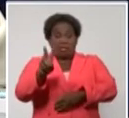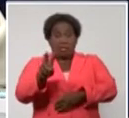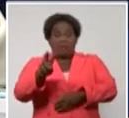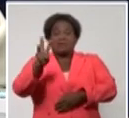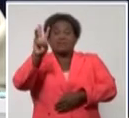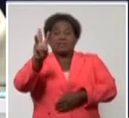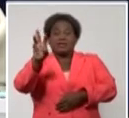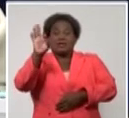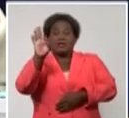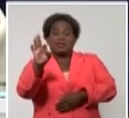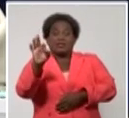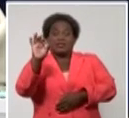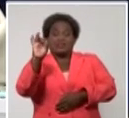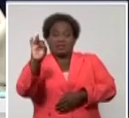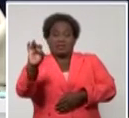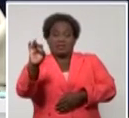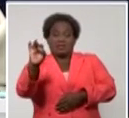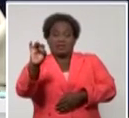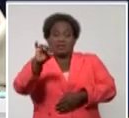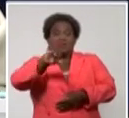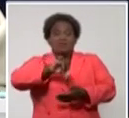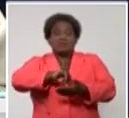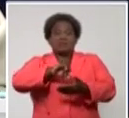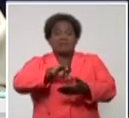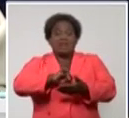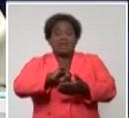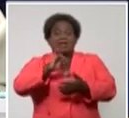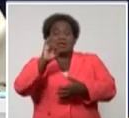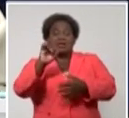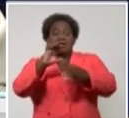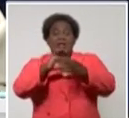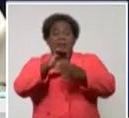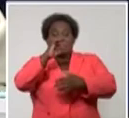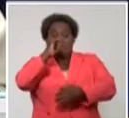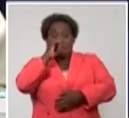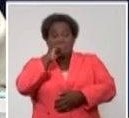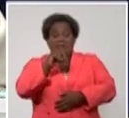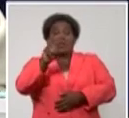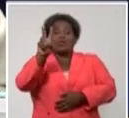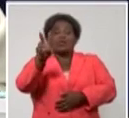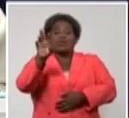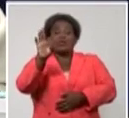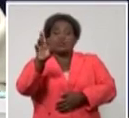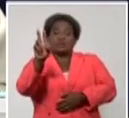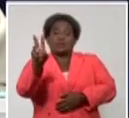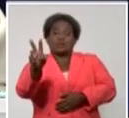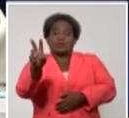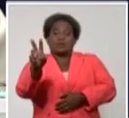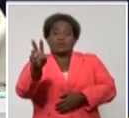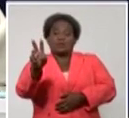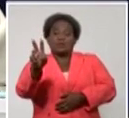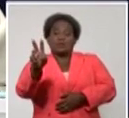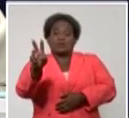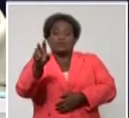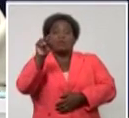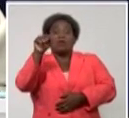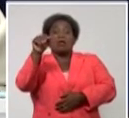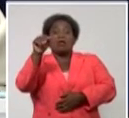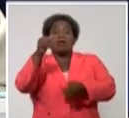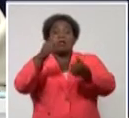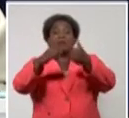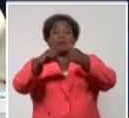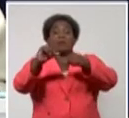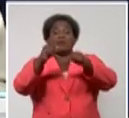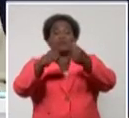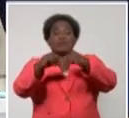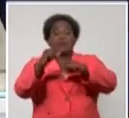Laboratory, 282 in the Genetic Engineering and Biotechnology Center Lab, and 46 in the Civil